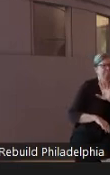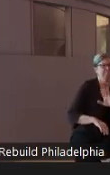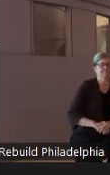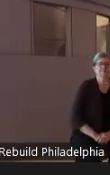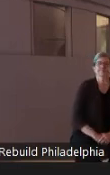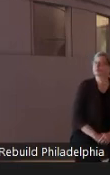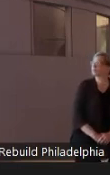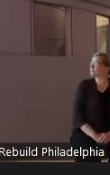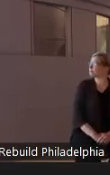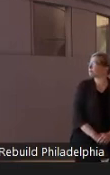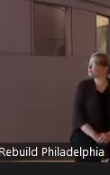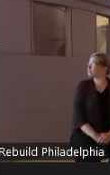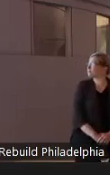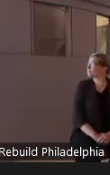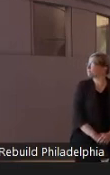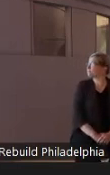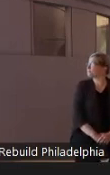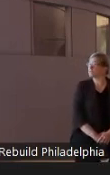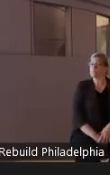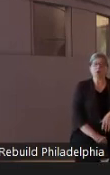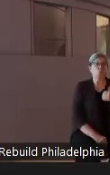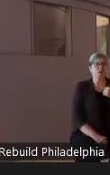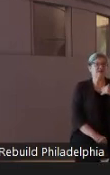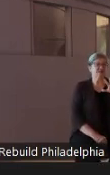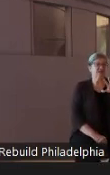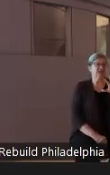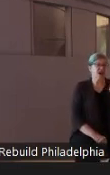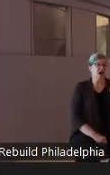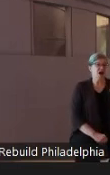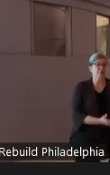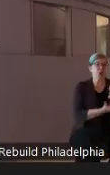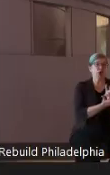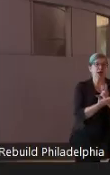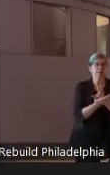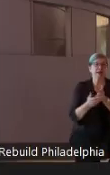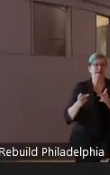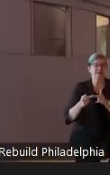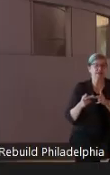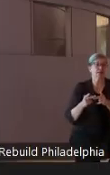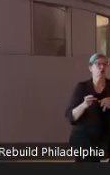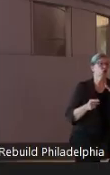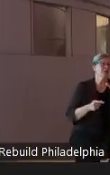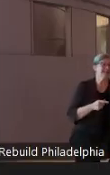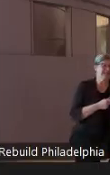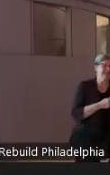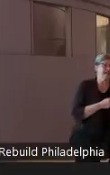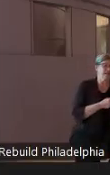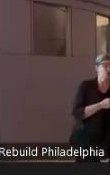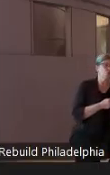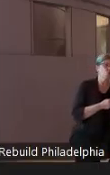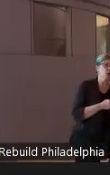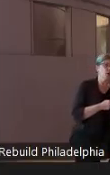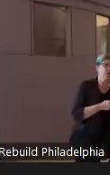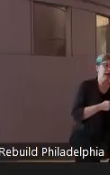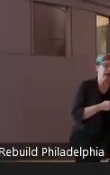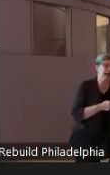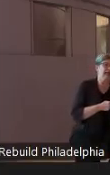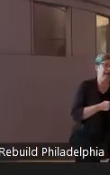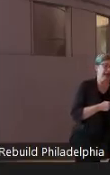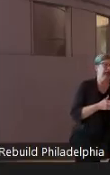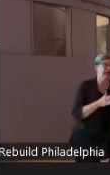The parking lot has a total of 59 spaces. 26 of those spaces will be